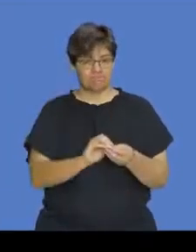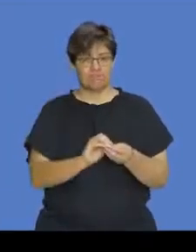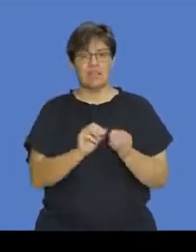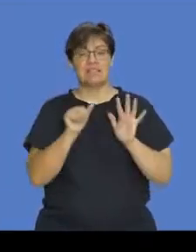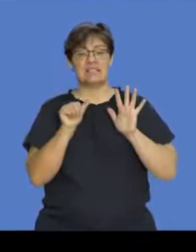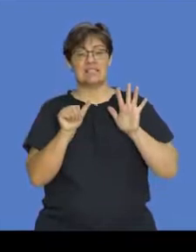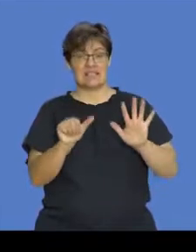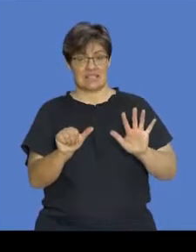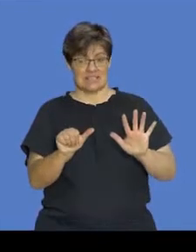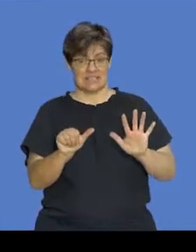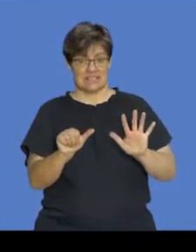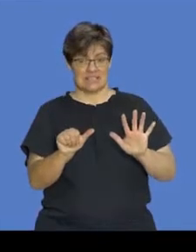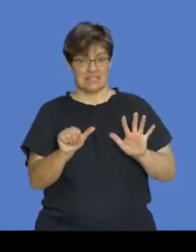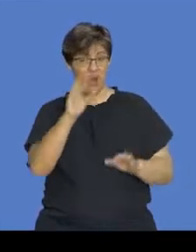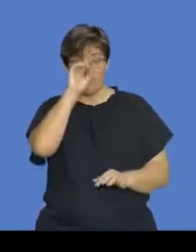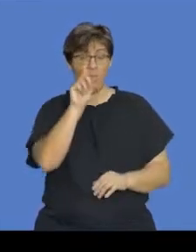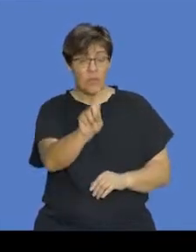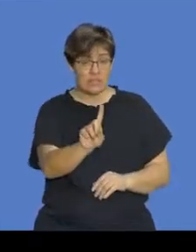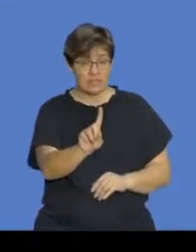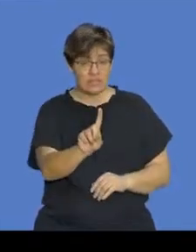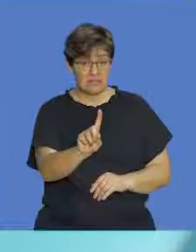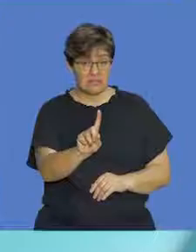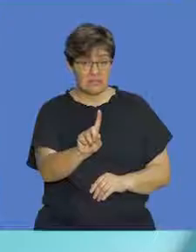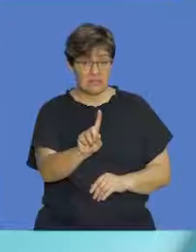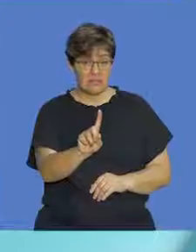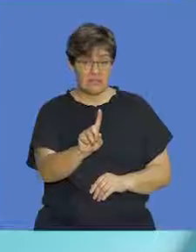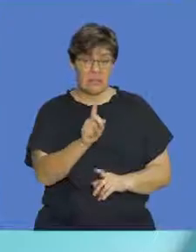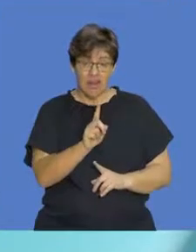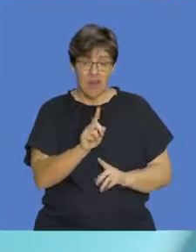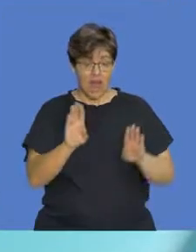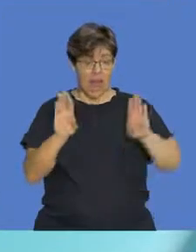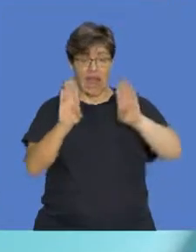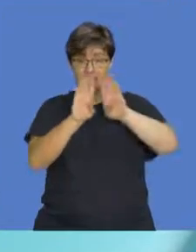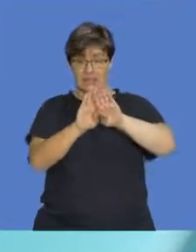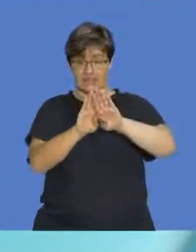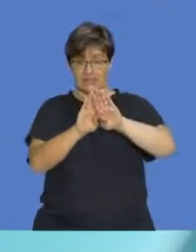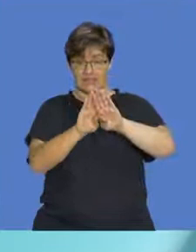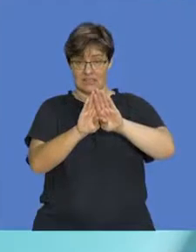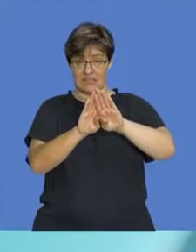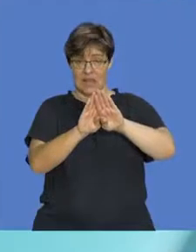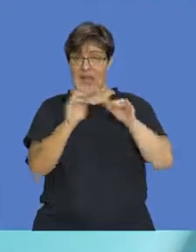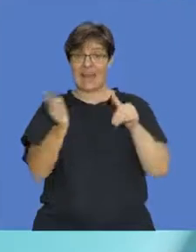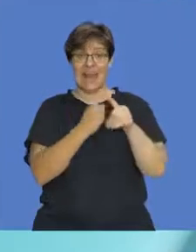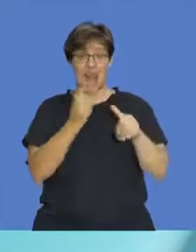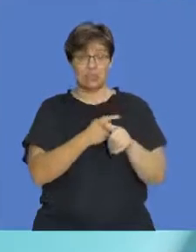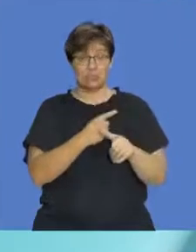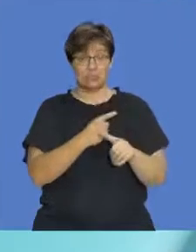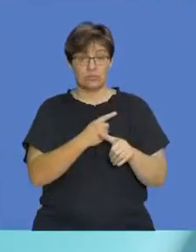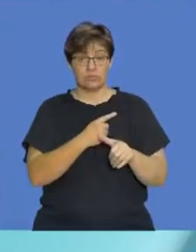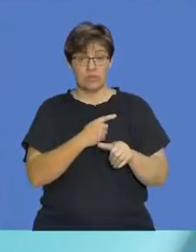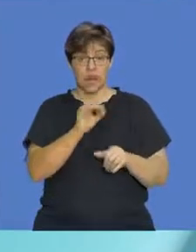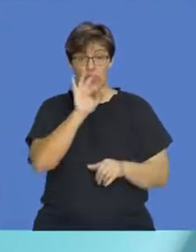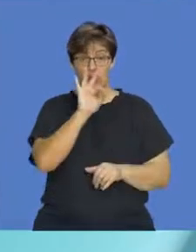Because remember what we've just said, that in the intersection, we're only going to count 3